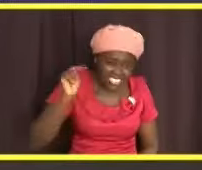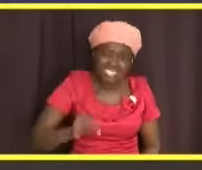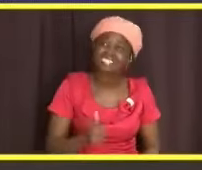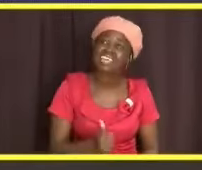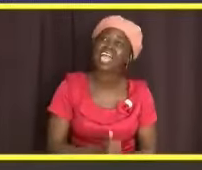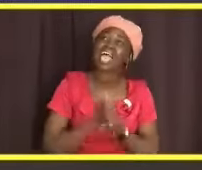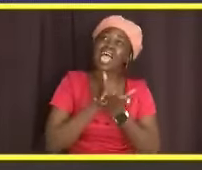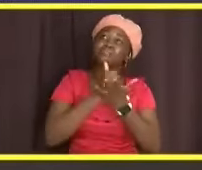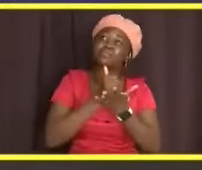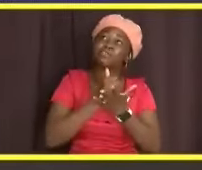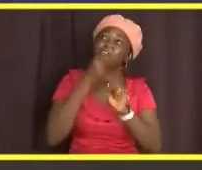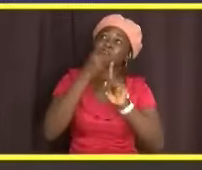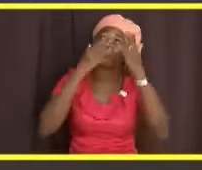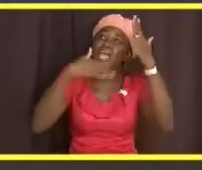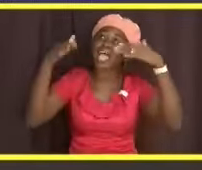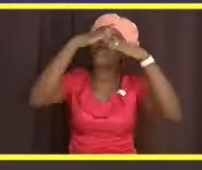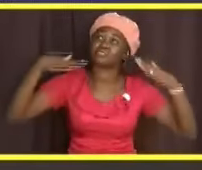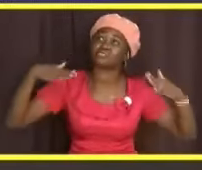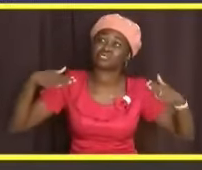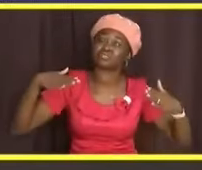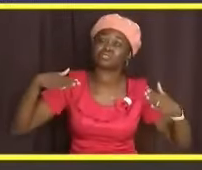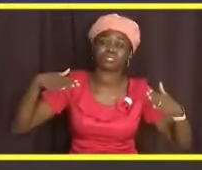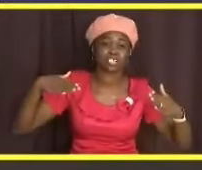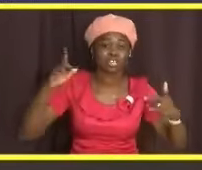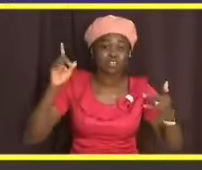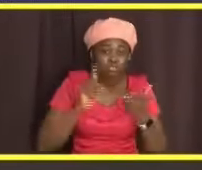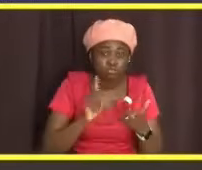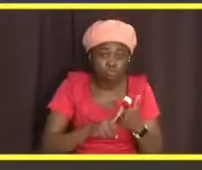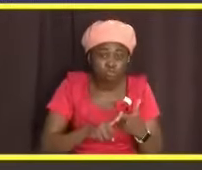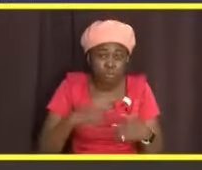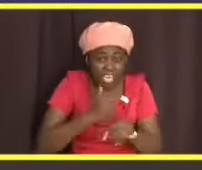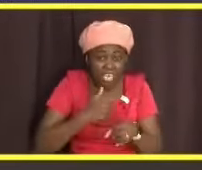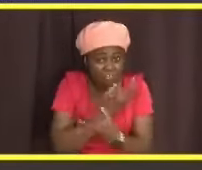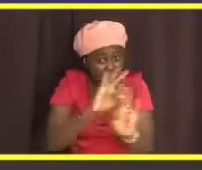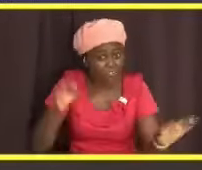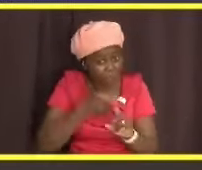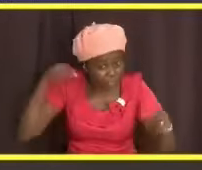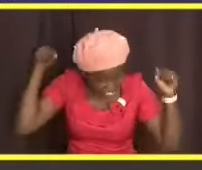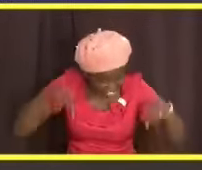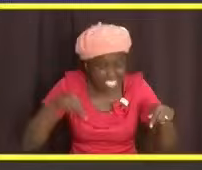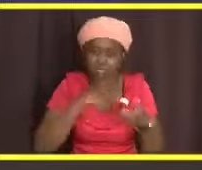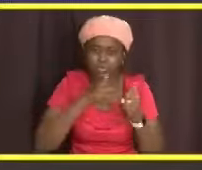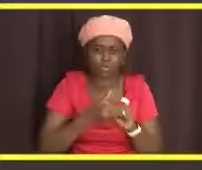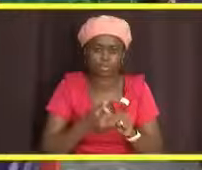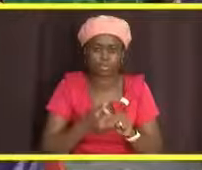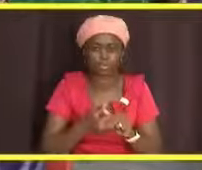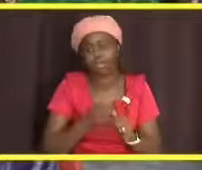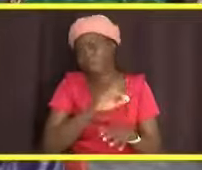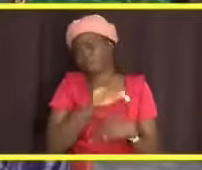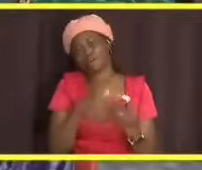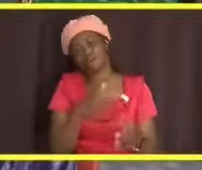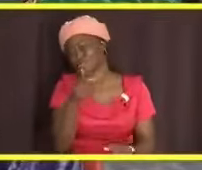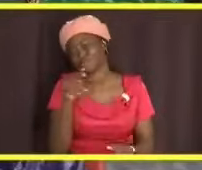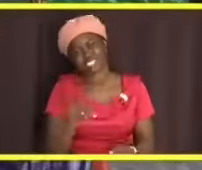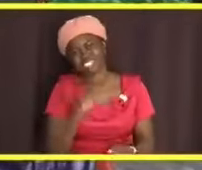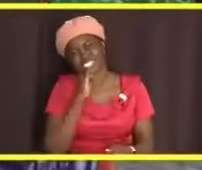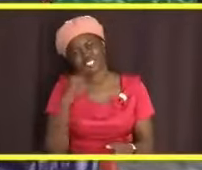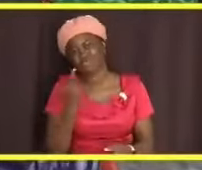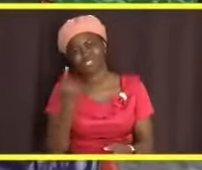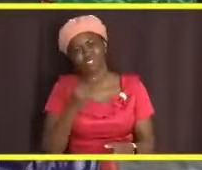intervention of heaven to get you out of that crisis, all you need to do is call a